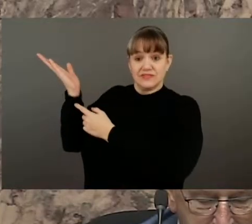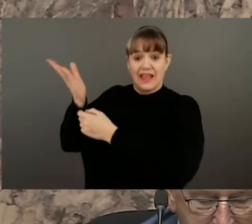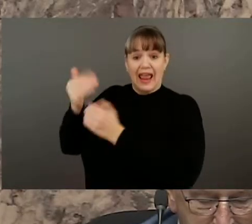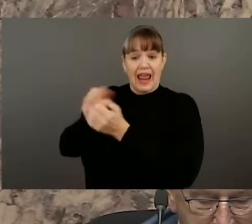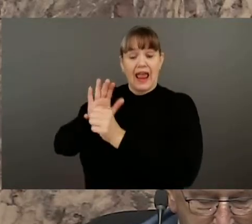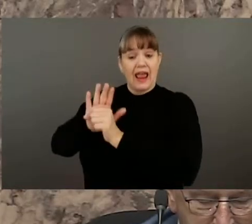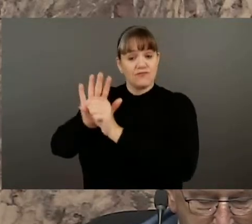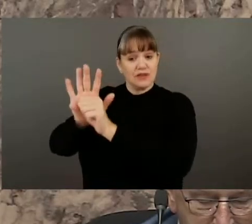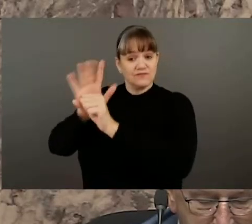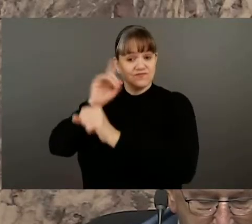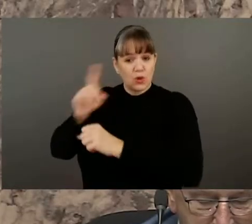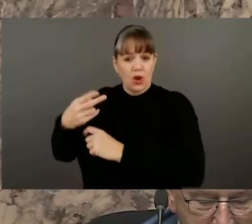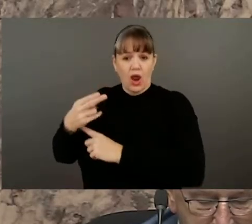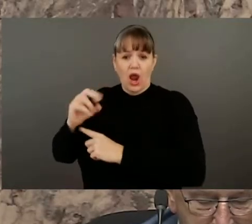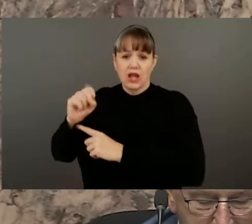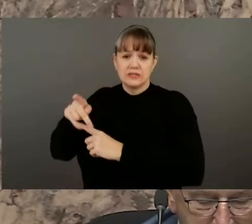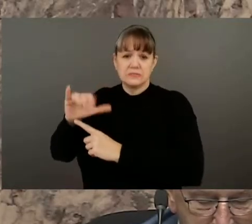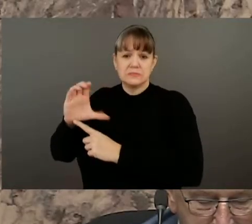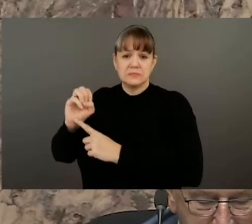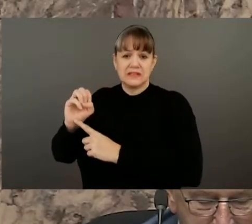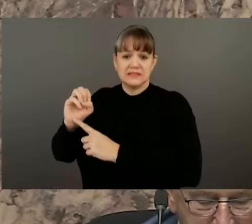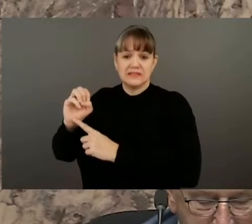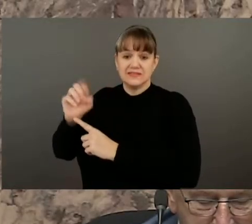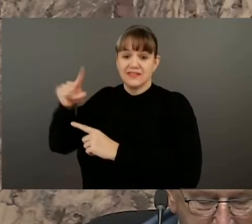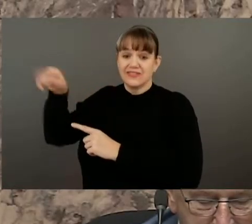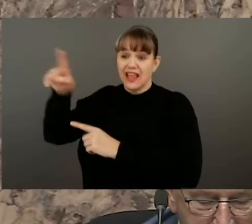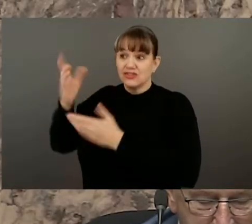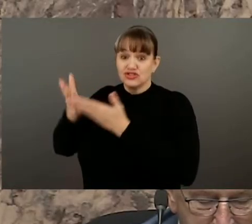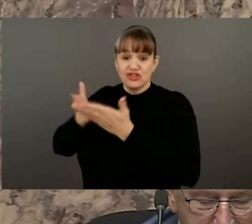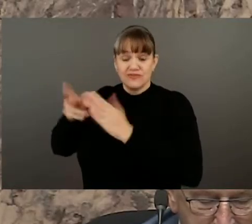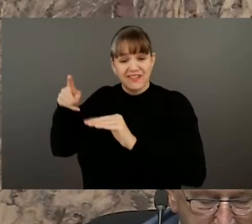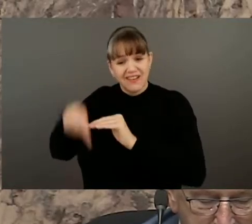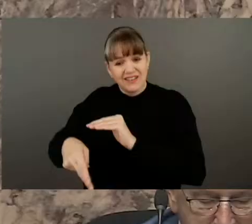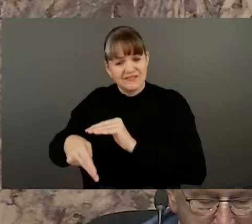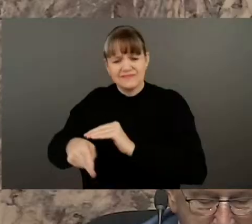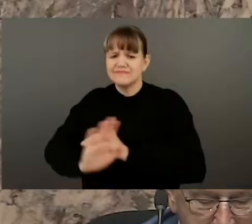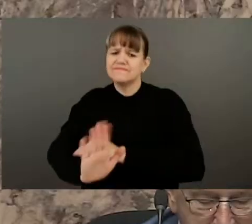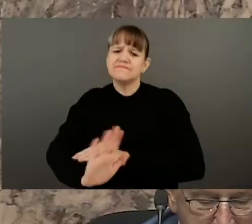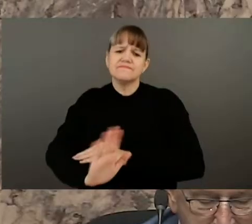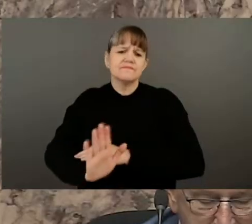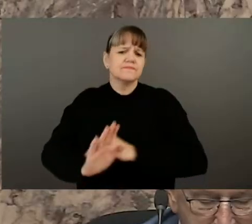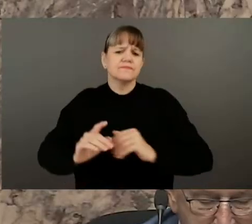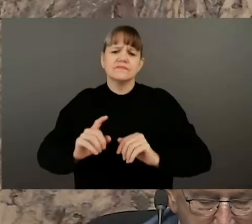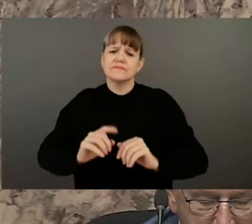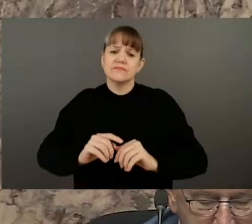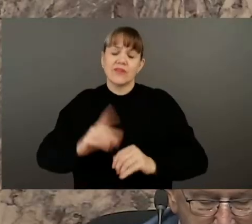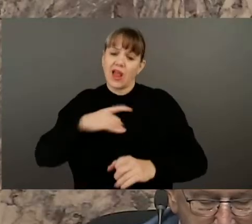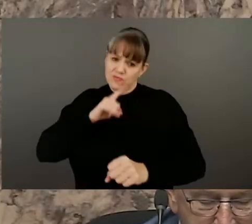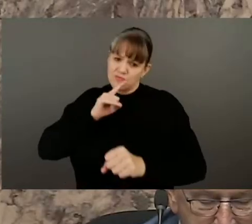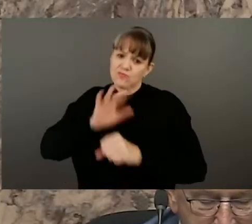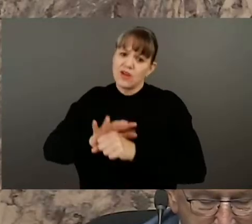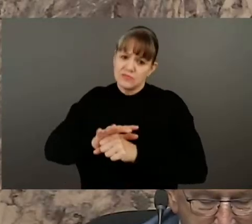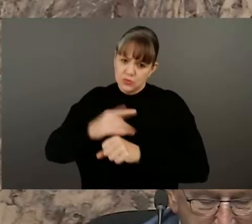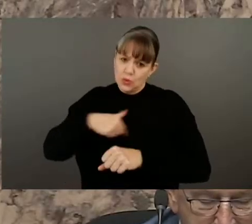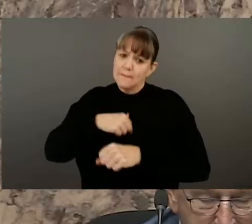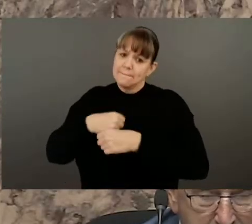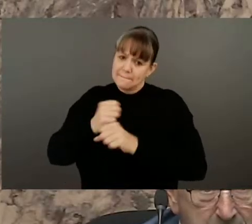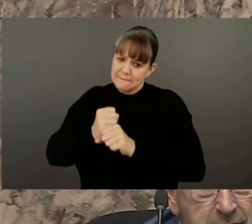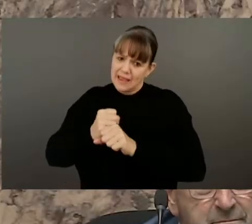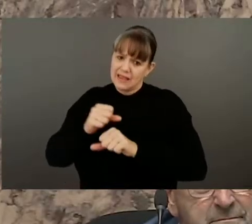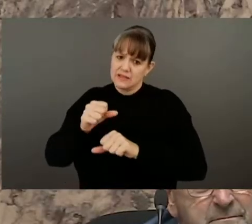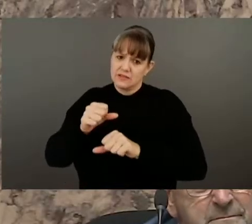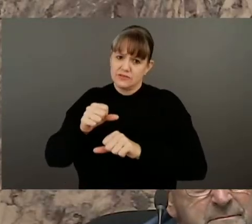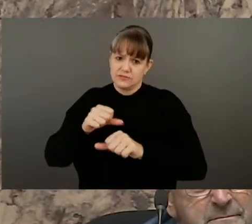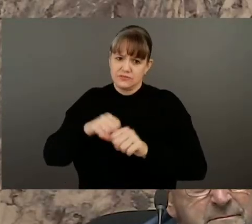trimmed. It is a promise we make to one another and deserves stable funding. The Comox Valley Hospice Society has honored that promise